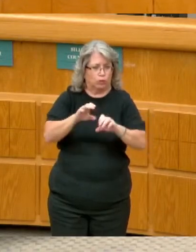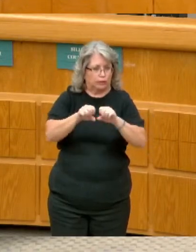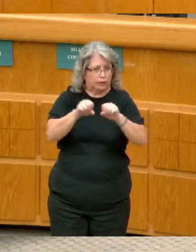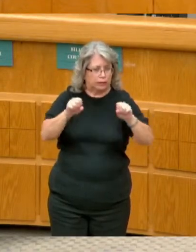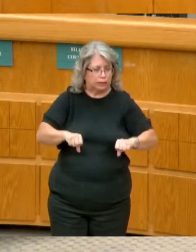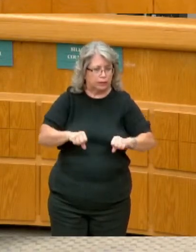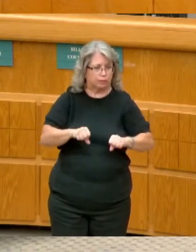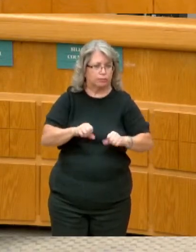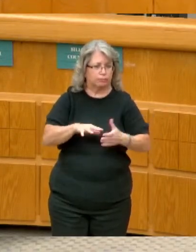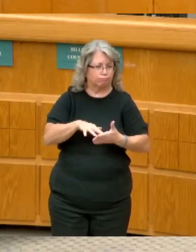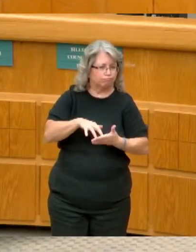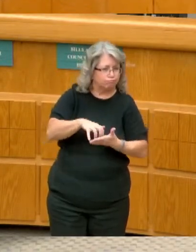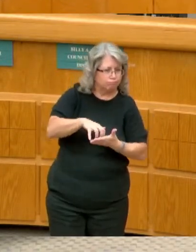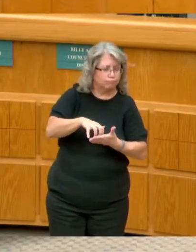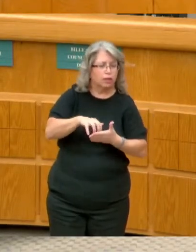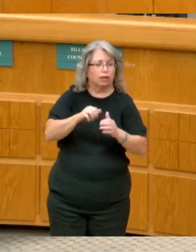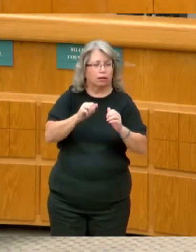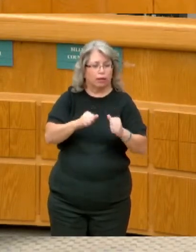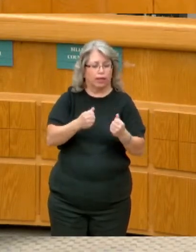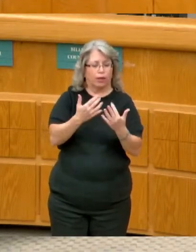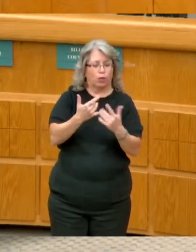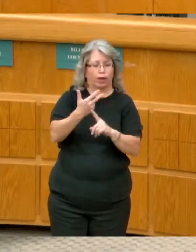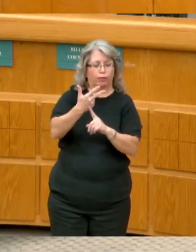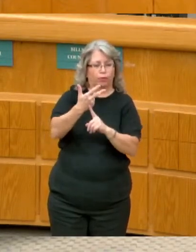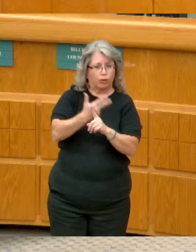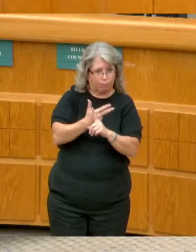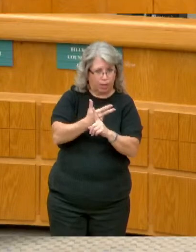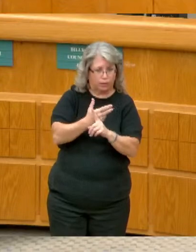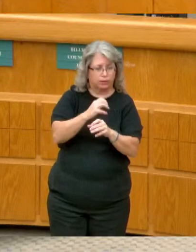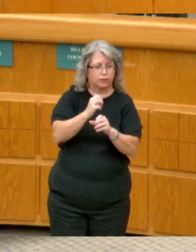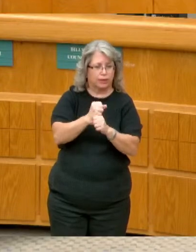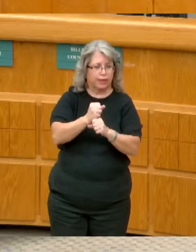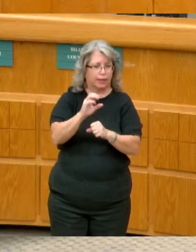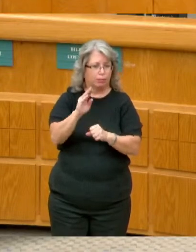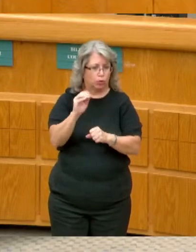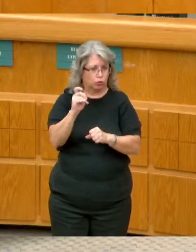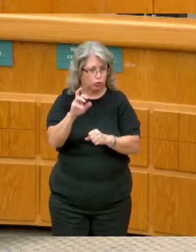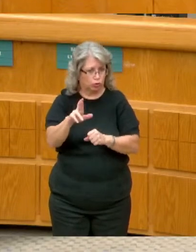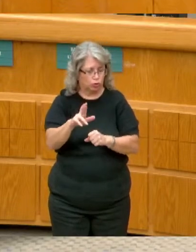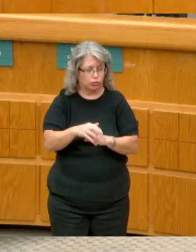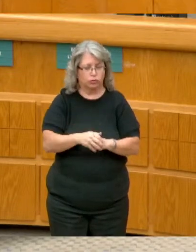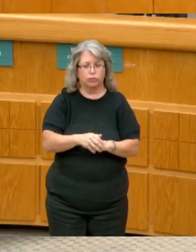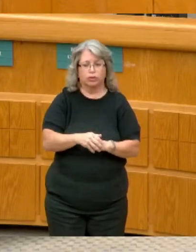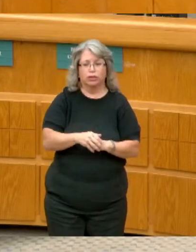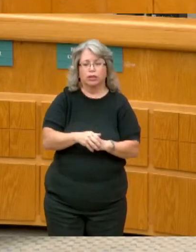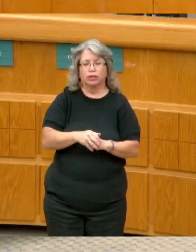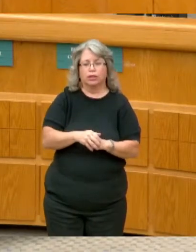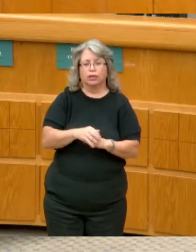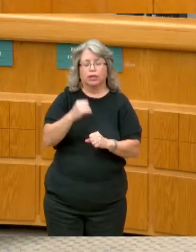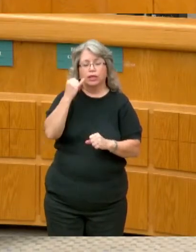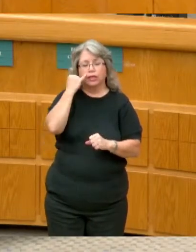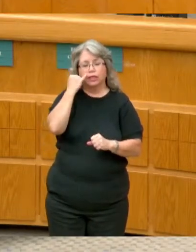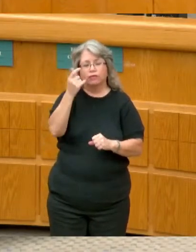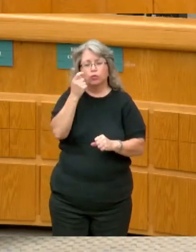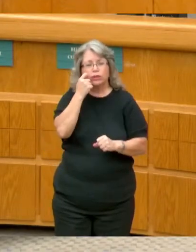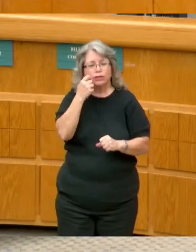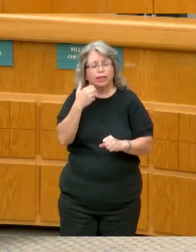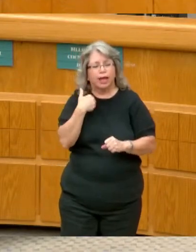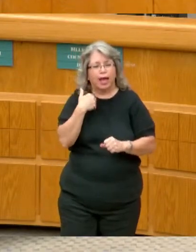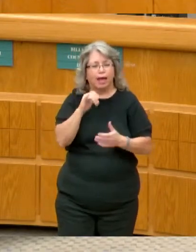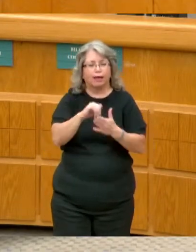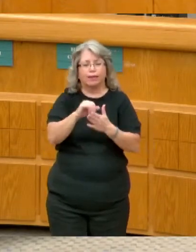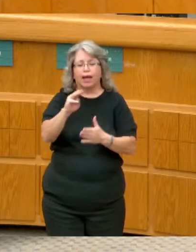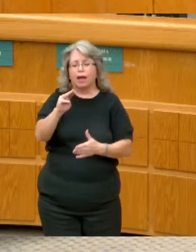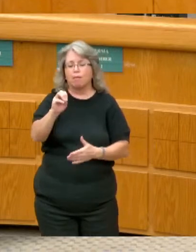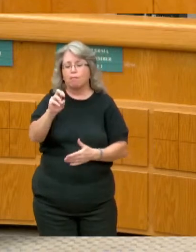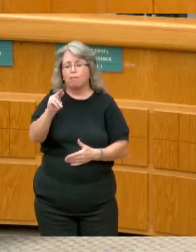early as 3 months after their second vaccine. And also that if you've had monoclonals recently, even if